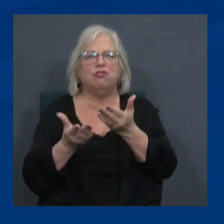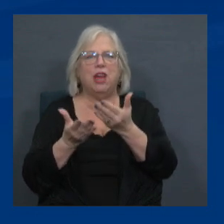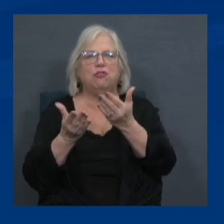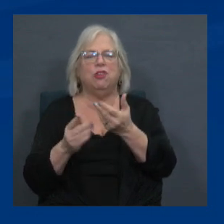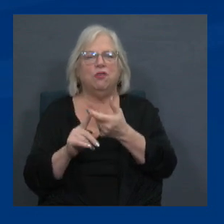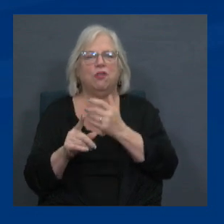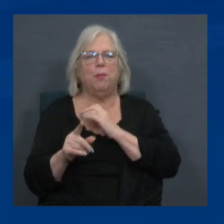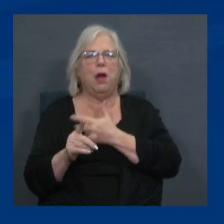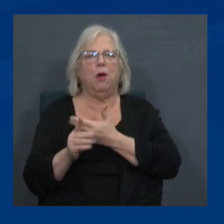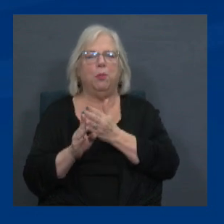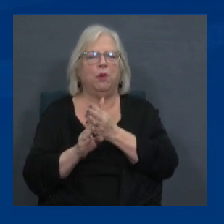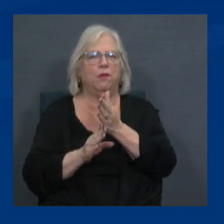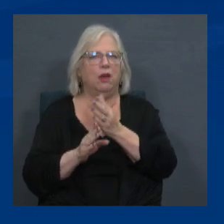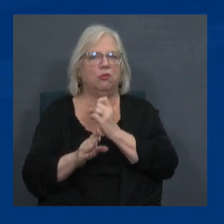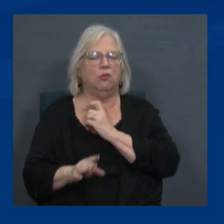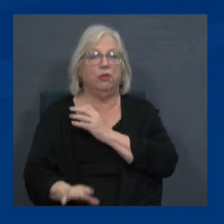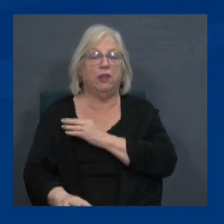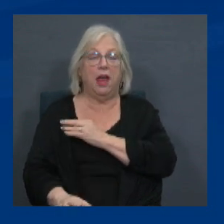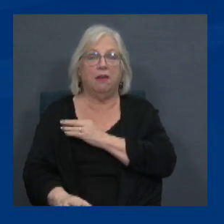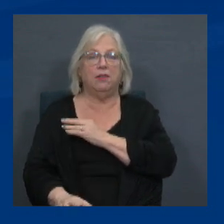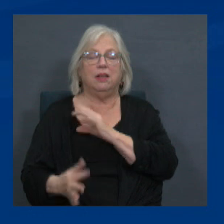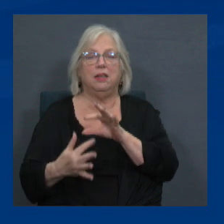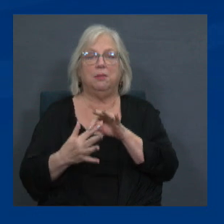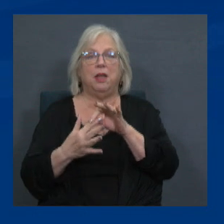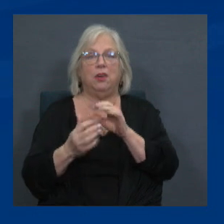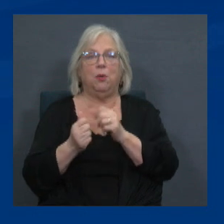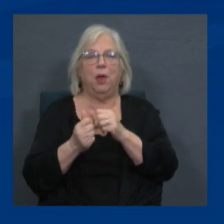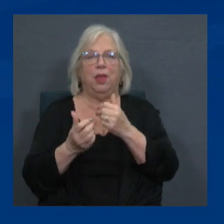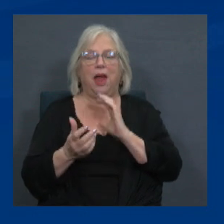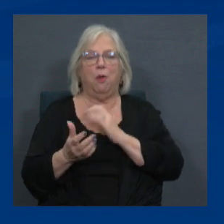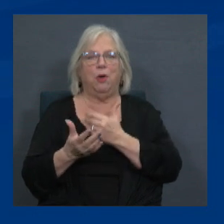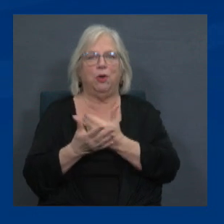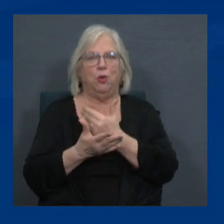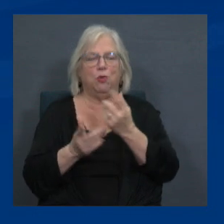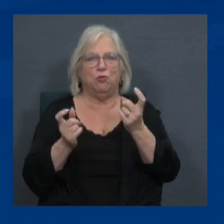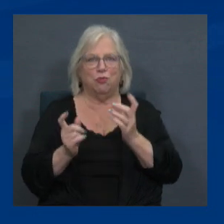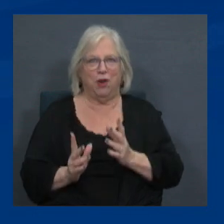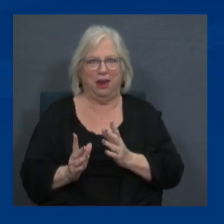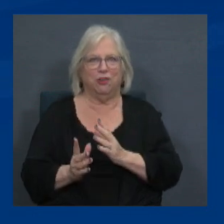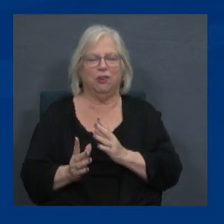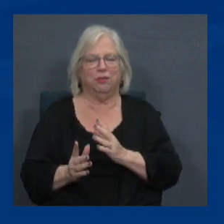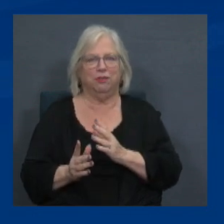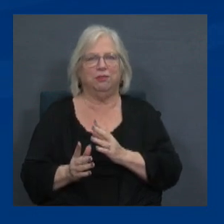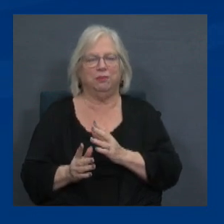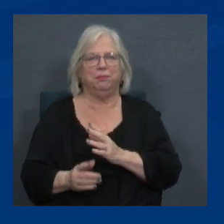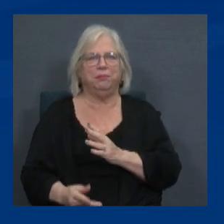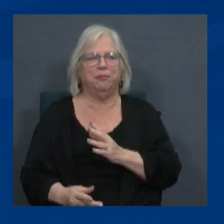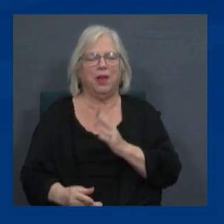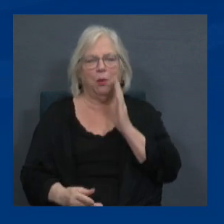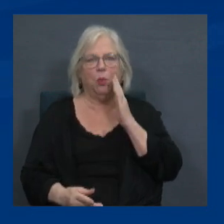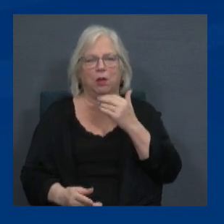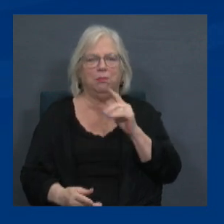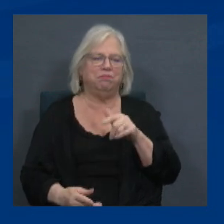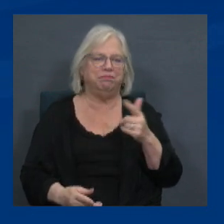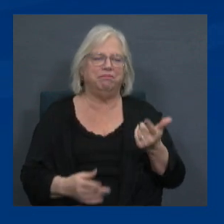our professional staff, especially with our new director that I'll be sharing, having him to speak here to you just a few